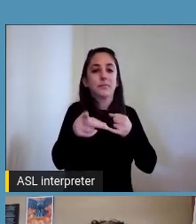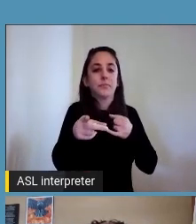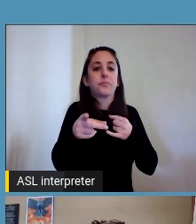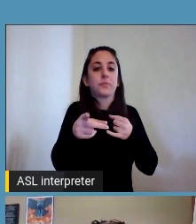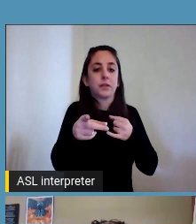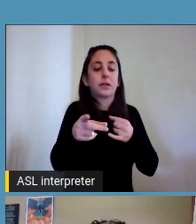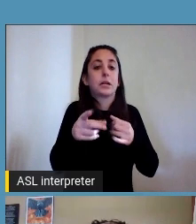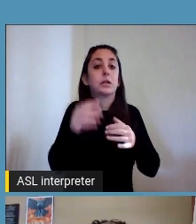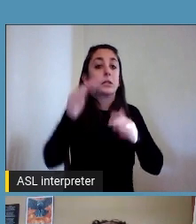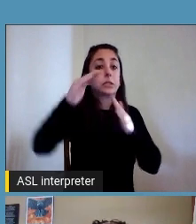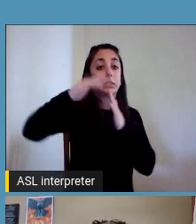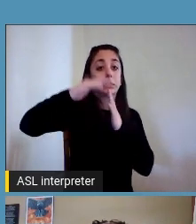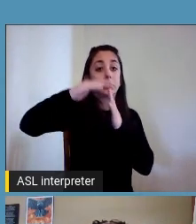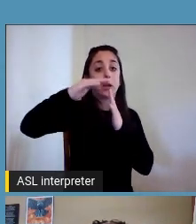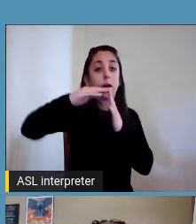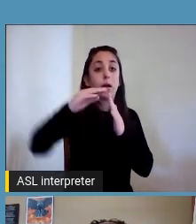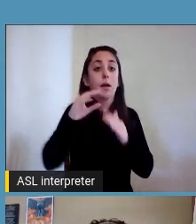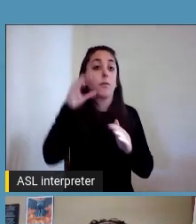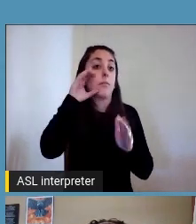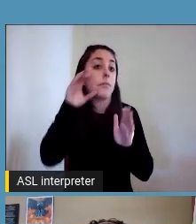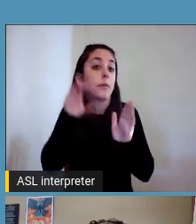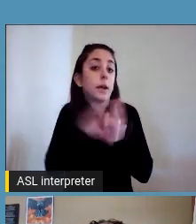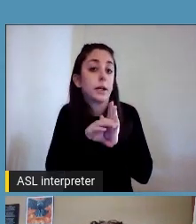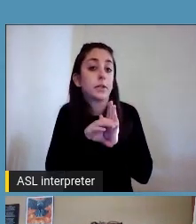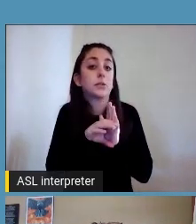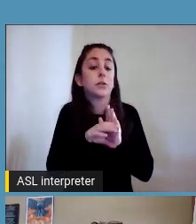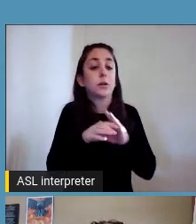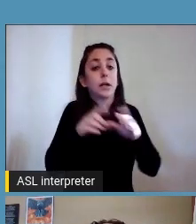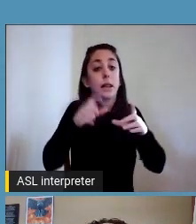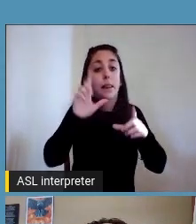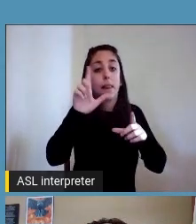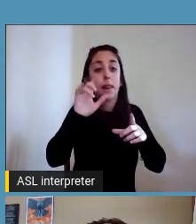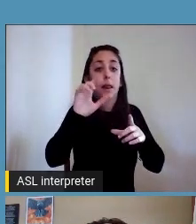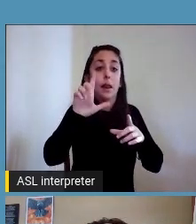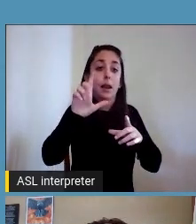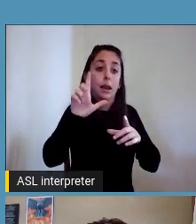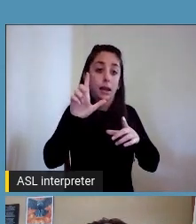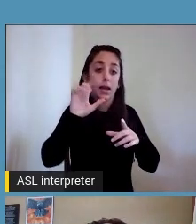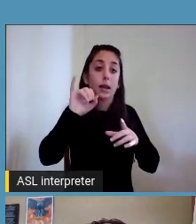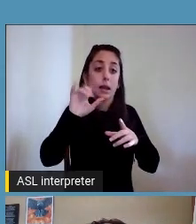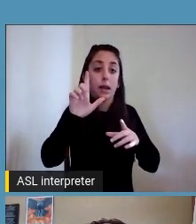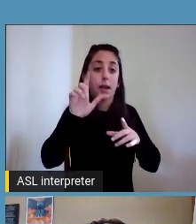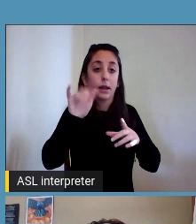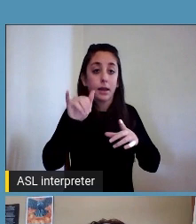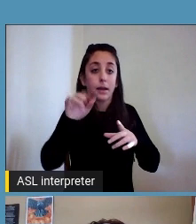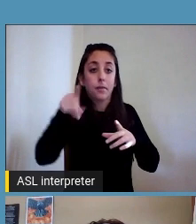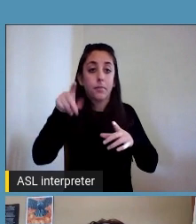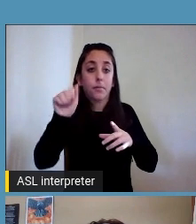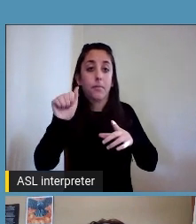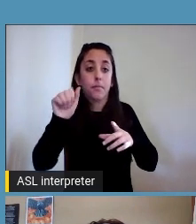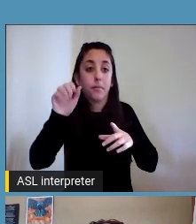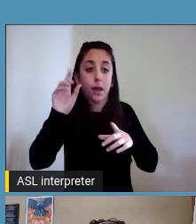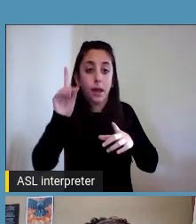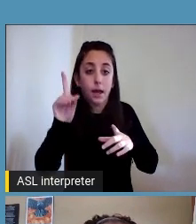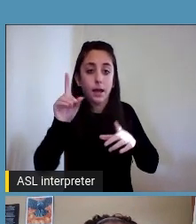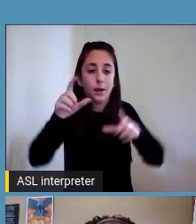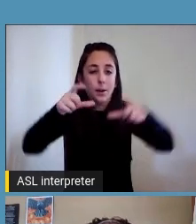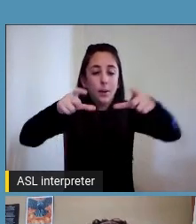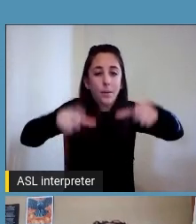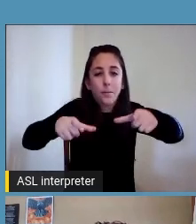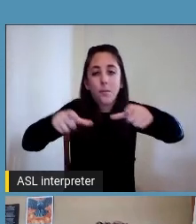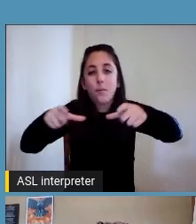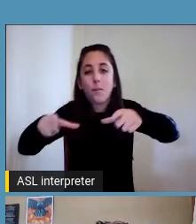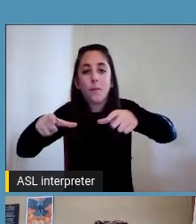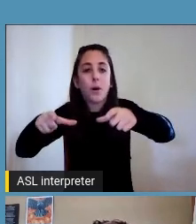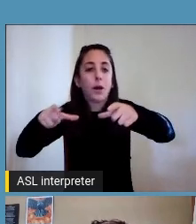photo is a lily pad with several baby snapping turtles on it, and see if you can find how many, or maybe they're